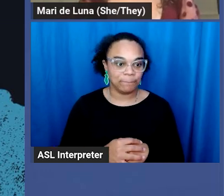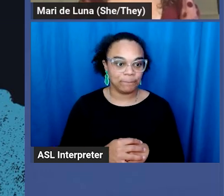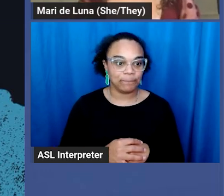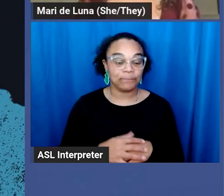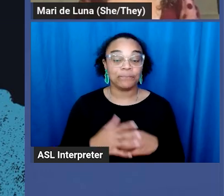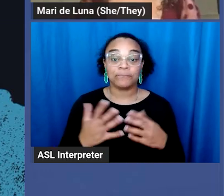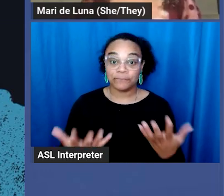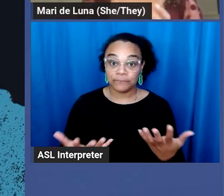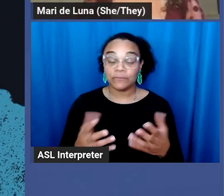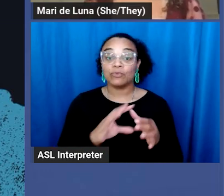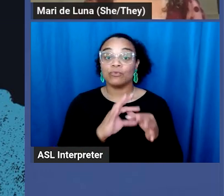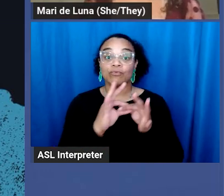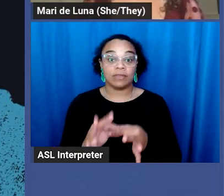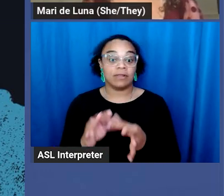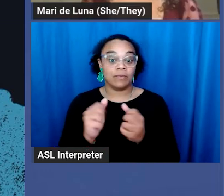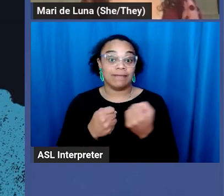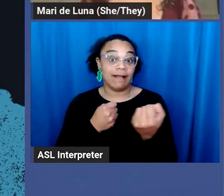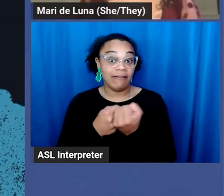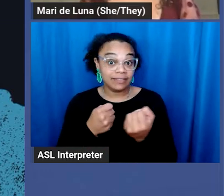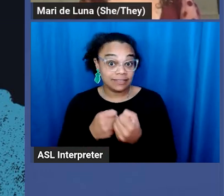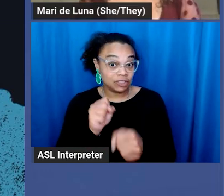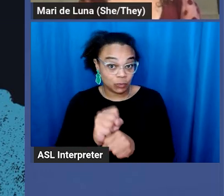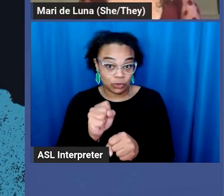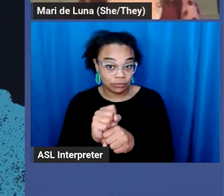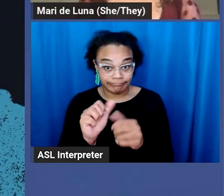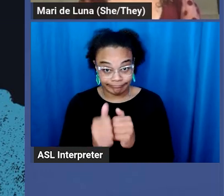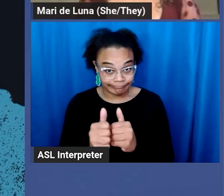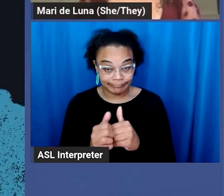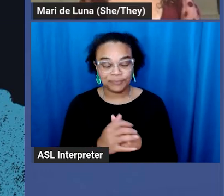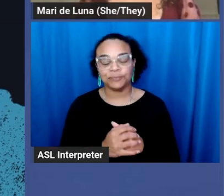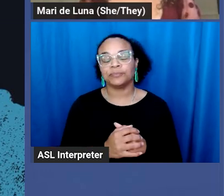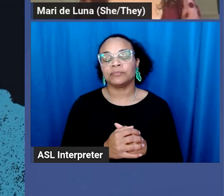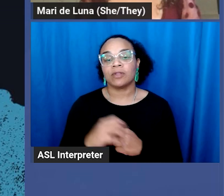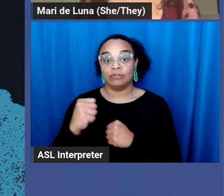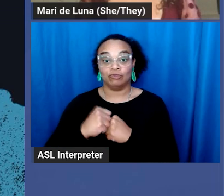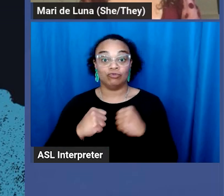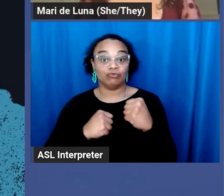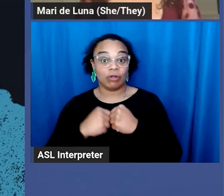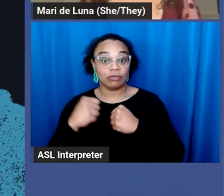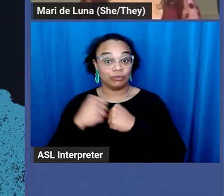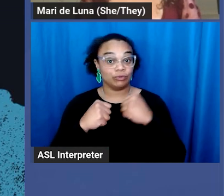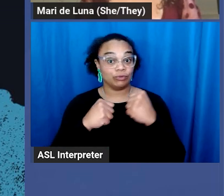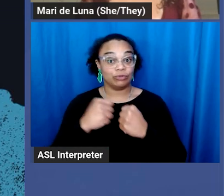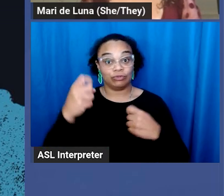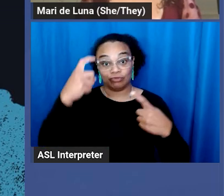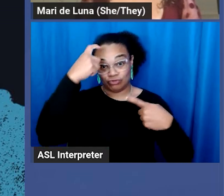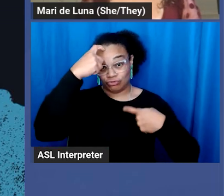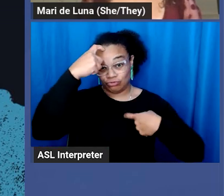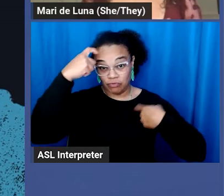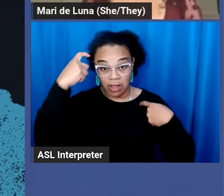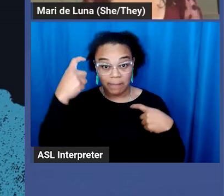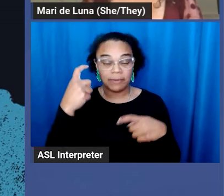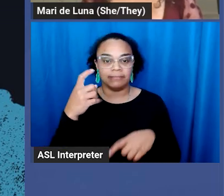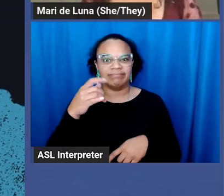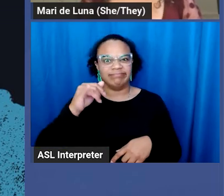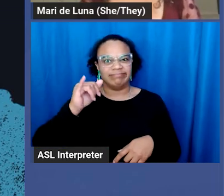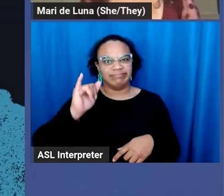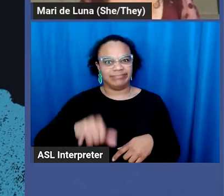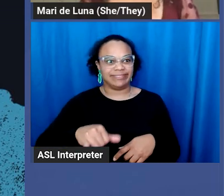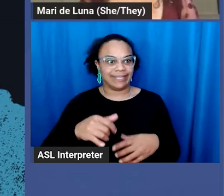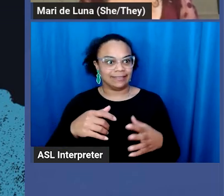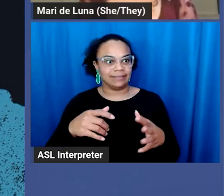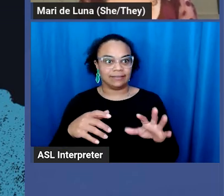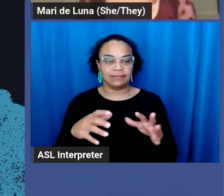And so, as it pertains to advocacy work, structural trauma is the waters we swim